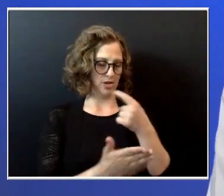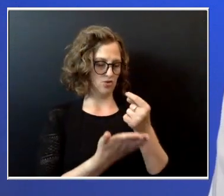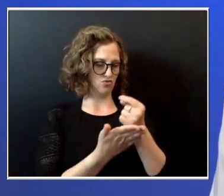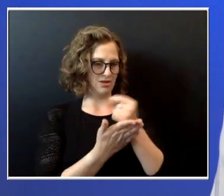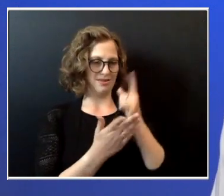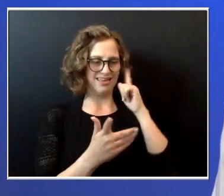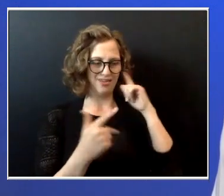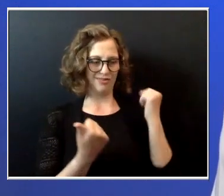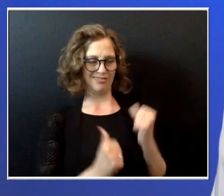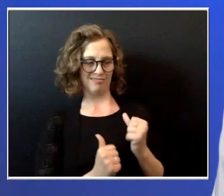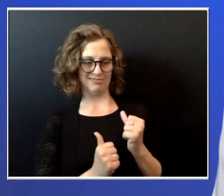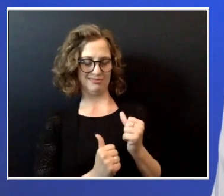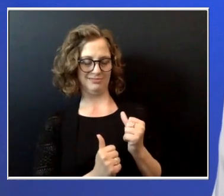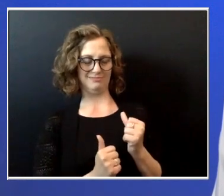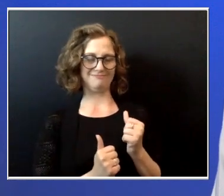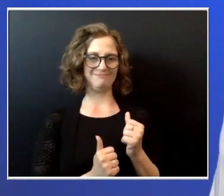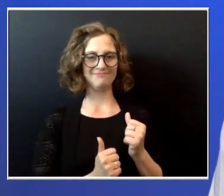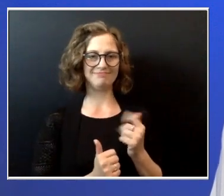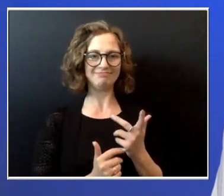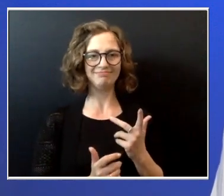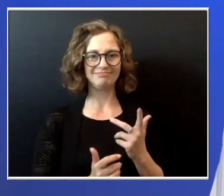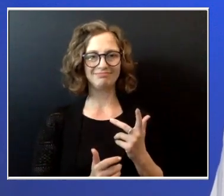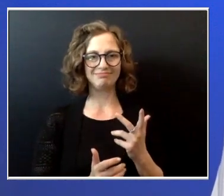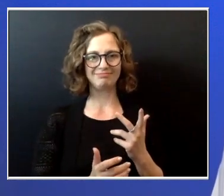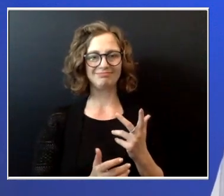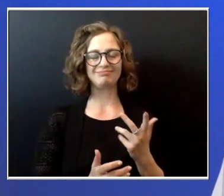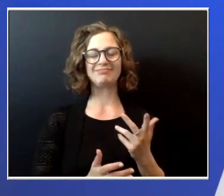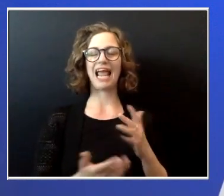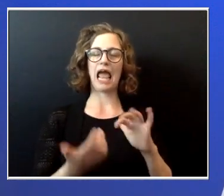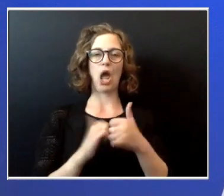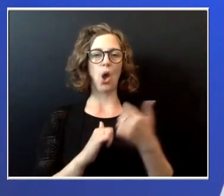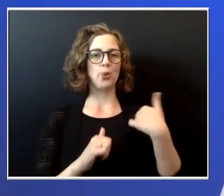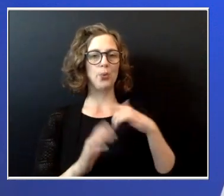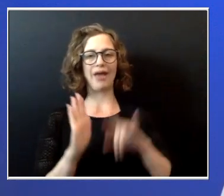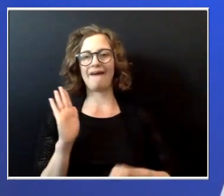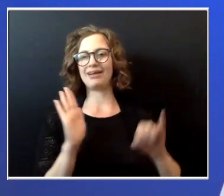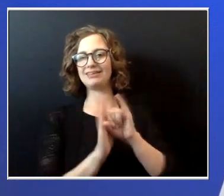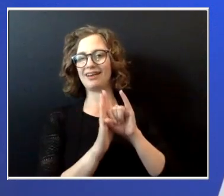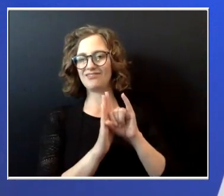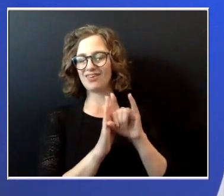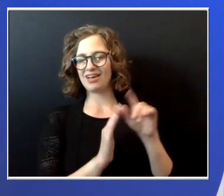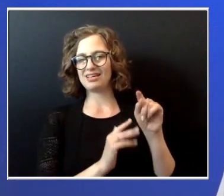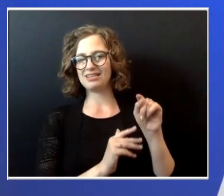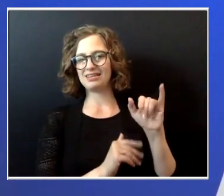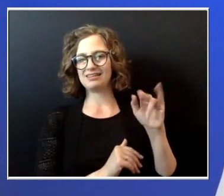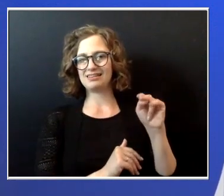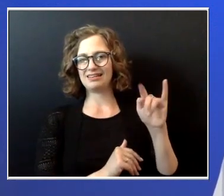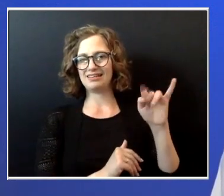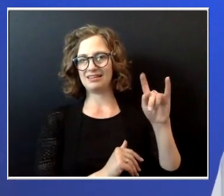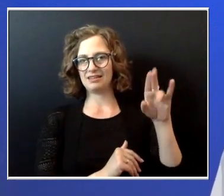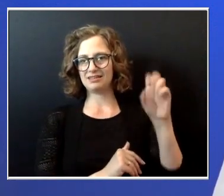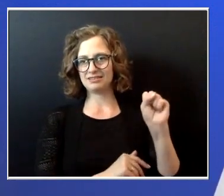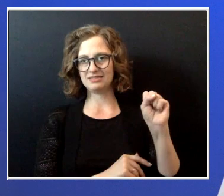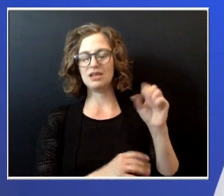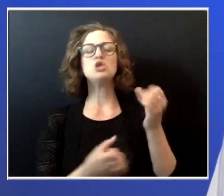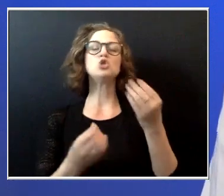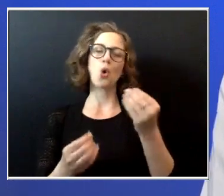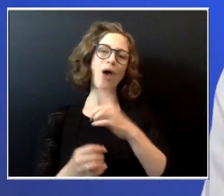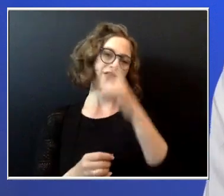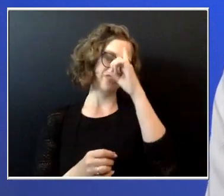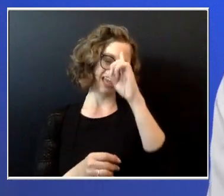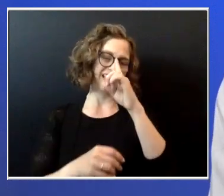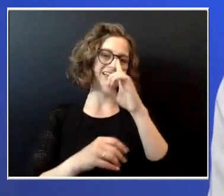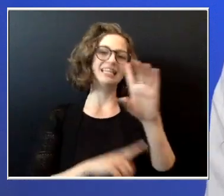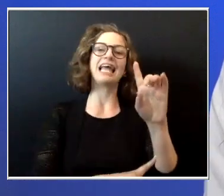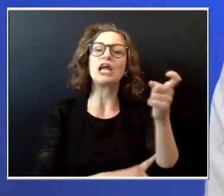problem? And how do we even identify tinnitus to begin with? So I think you're going to see a lot better diagnostic tests.